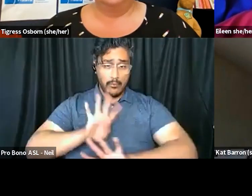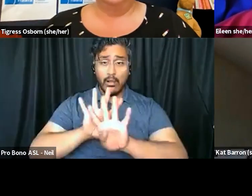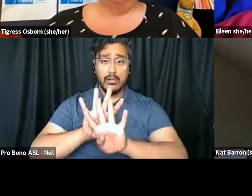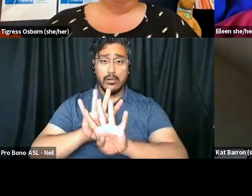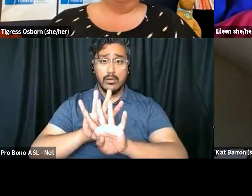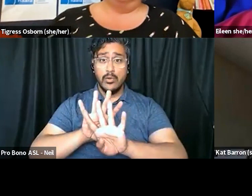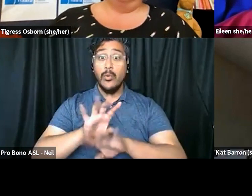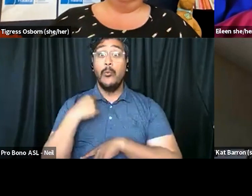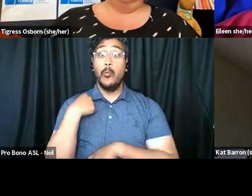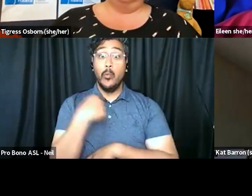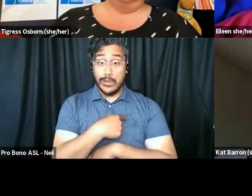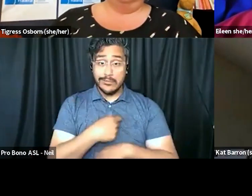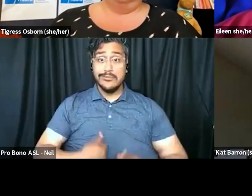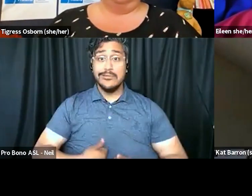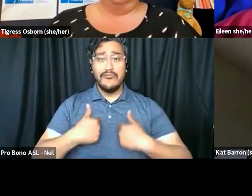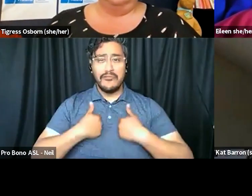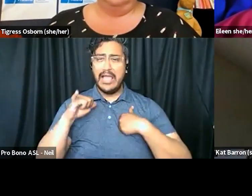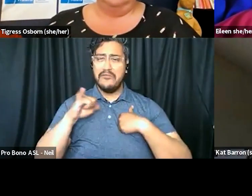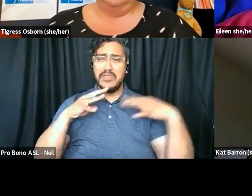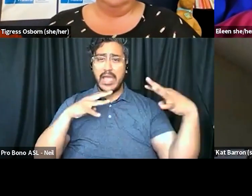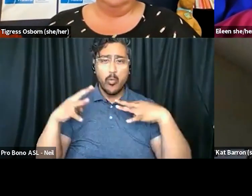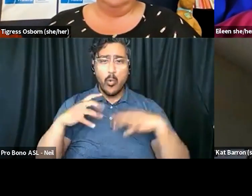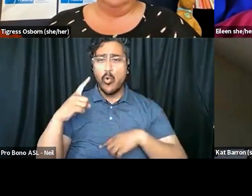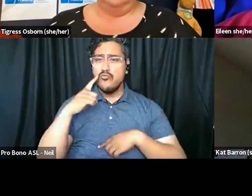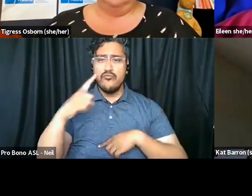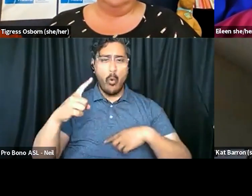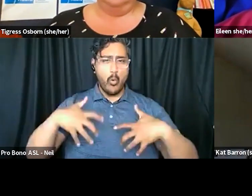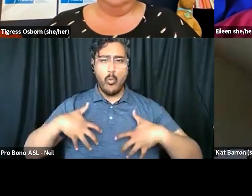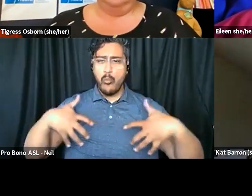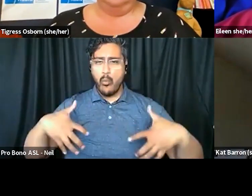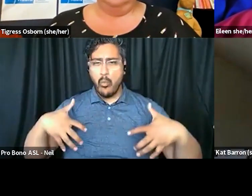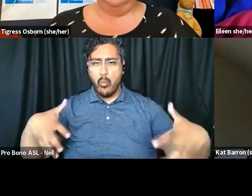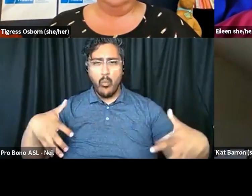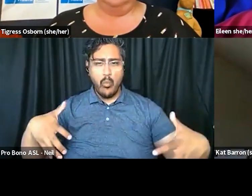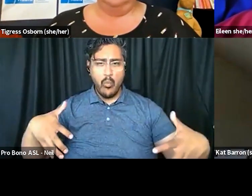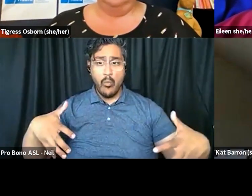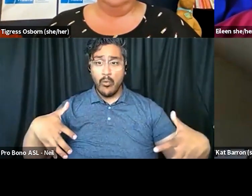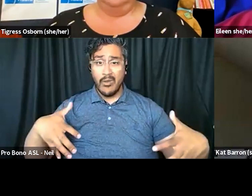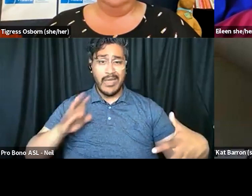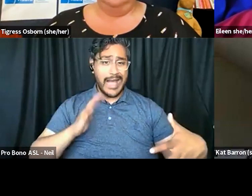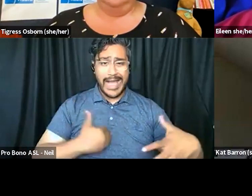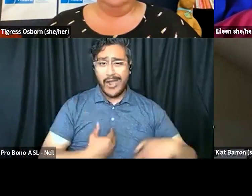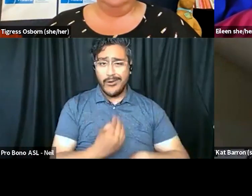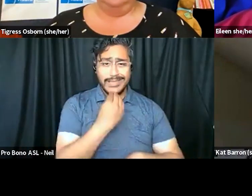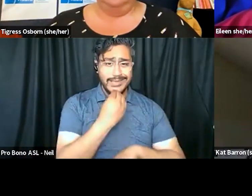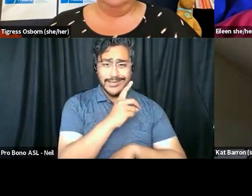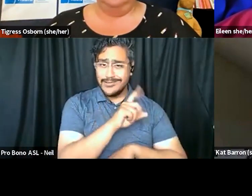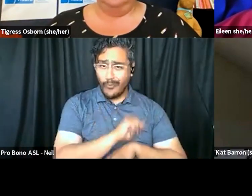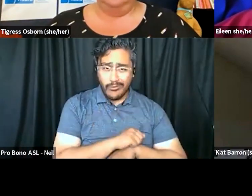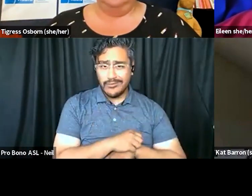the survivors of the war on obesity, with our eating disorders, disfigured